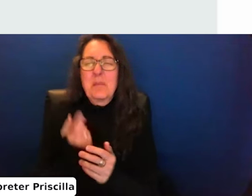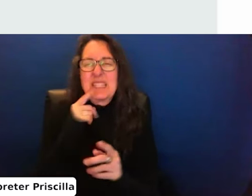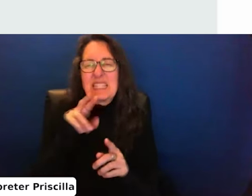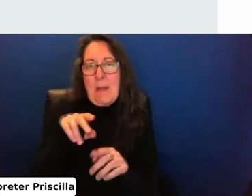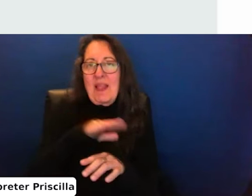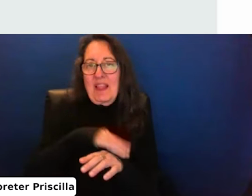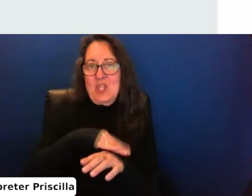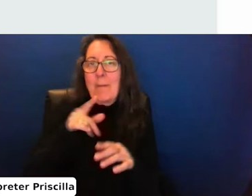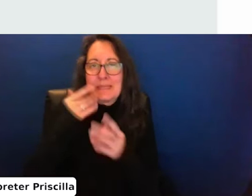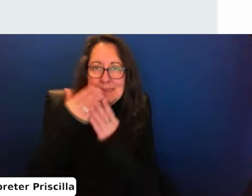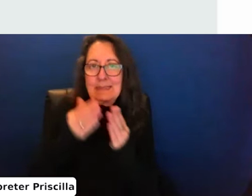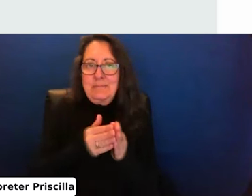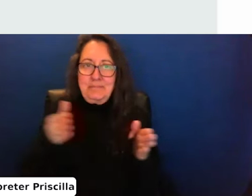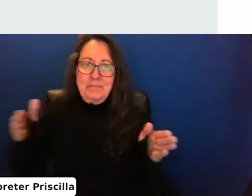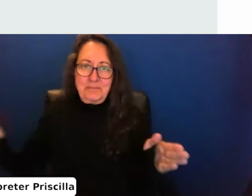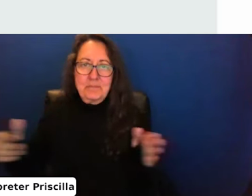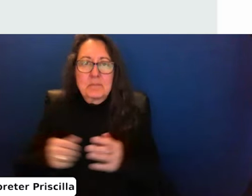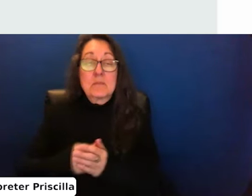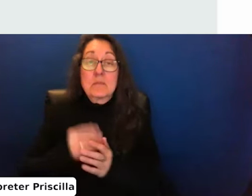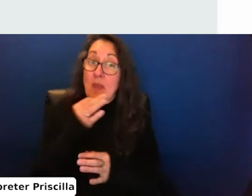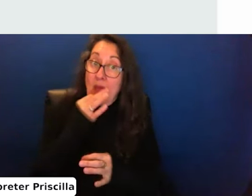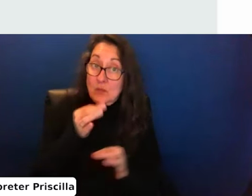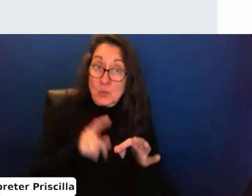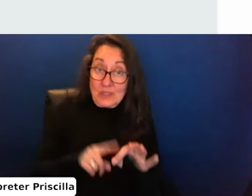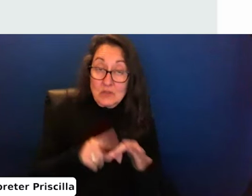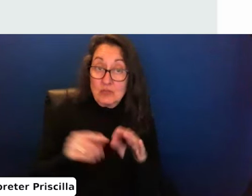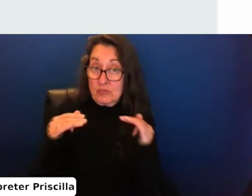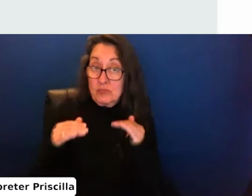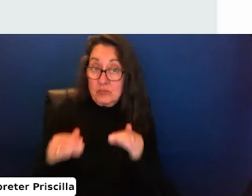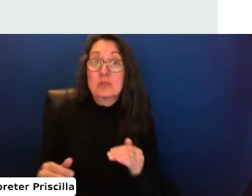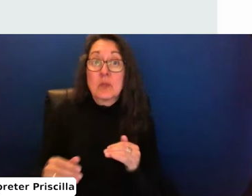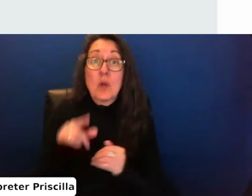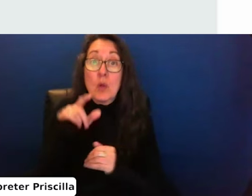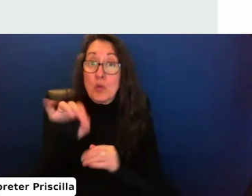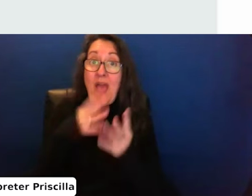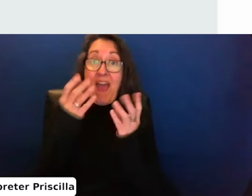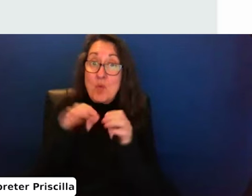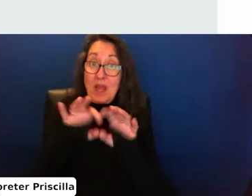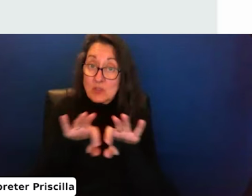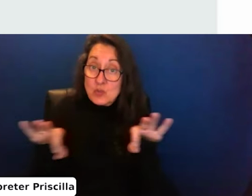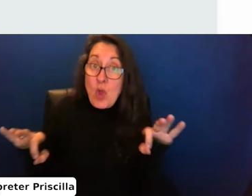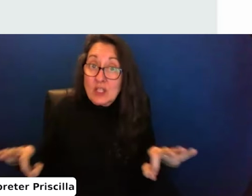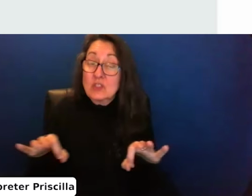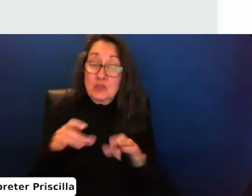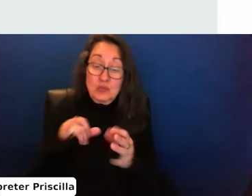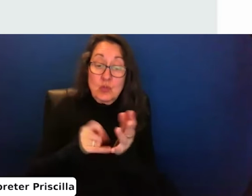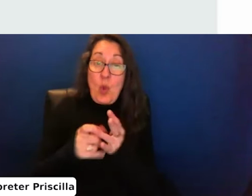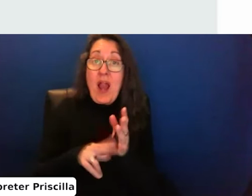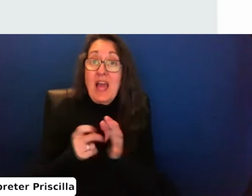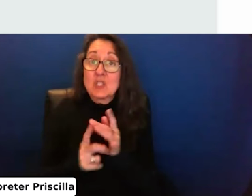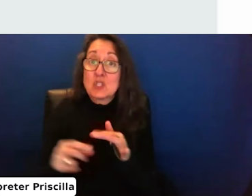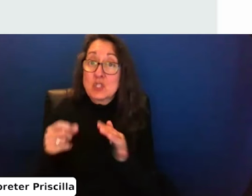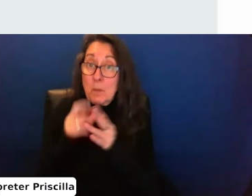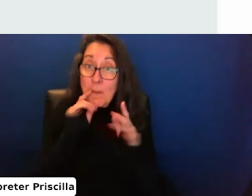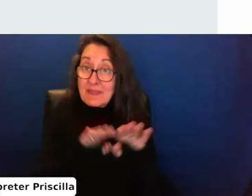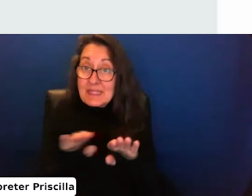in 2027 to be eligible for the program. However, if you are starting in semester